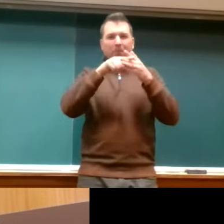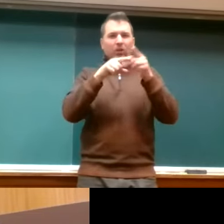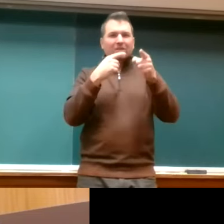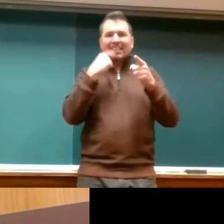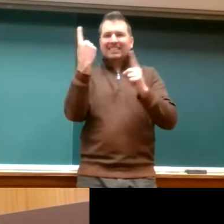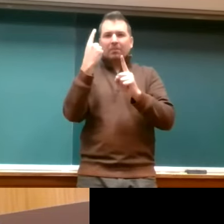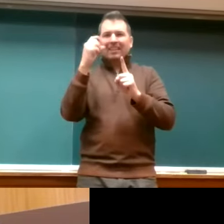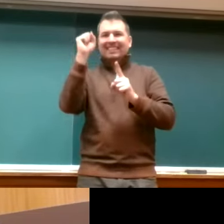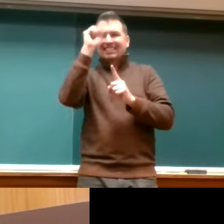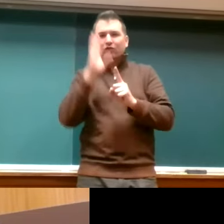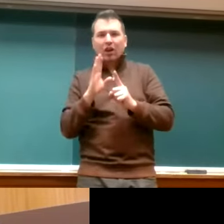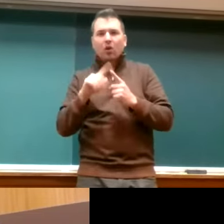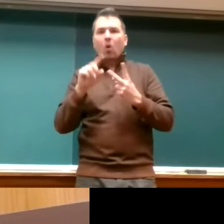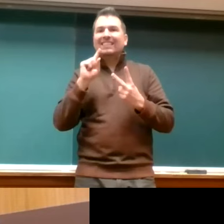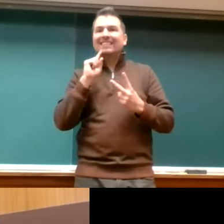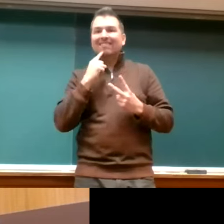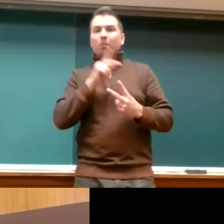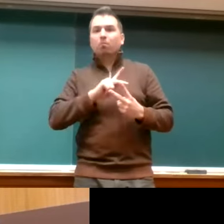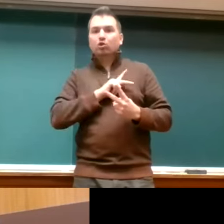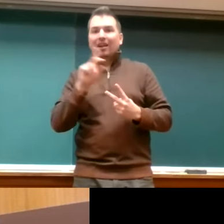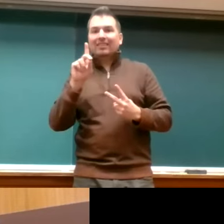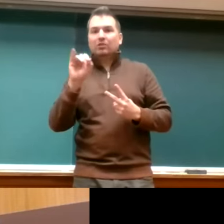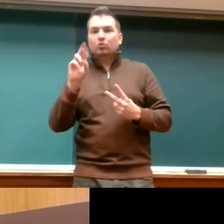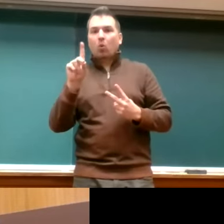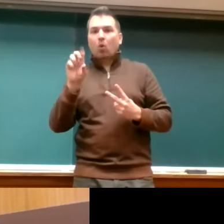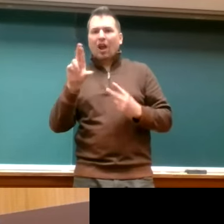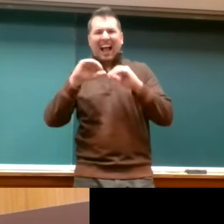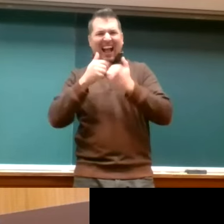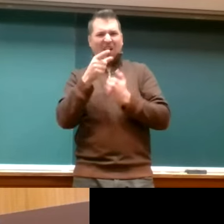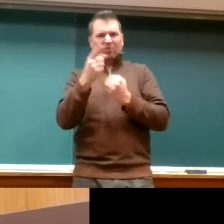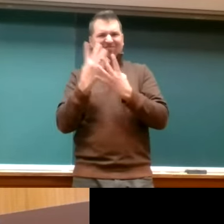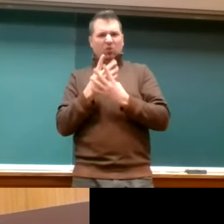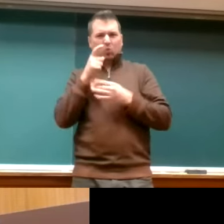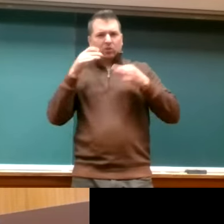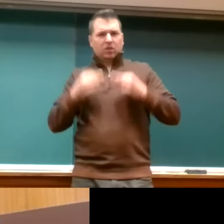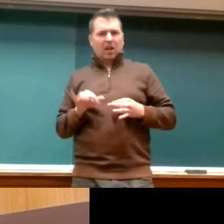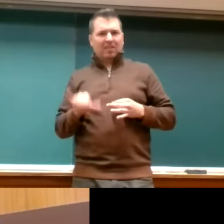schizophrenia, let's say, or severe personality disorders, how is that done? In the pre-testing,